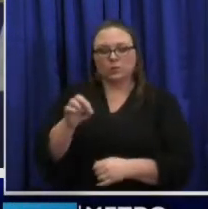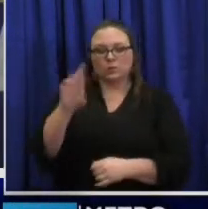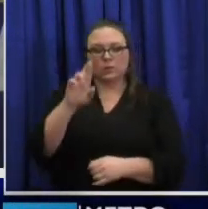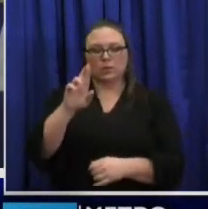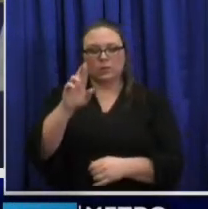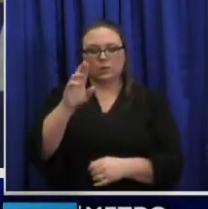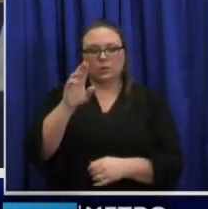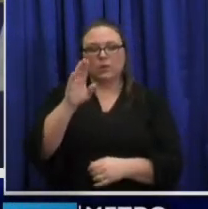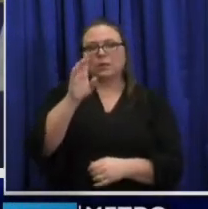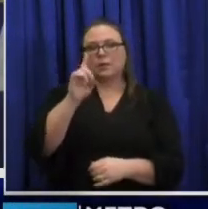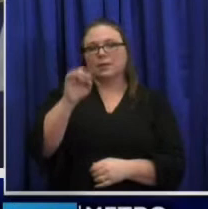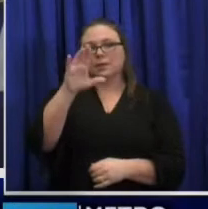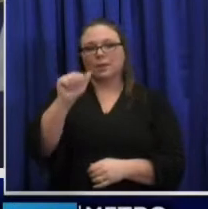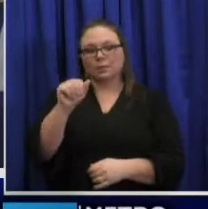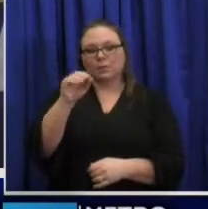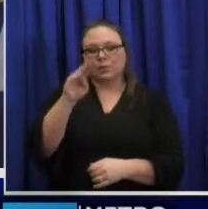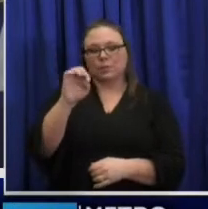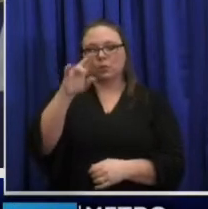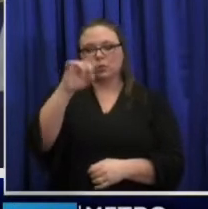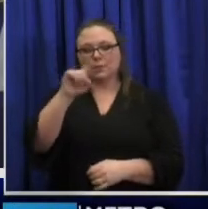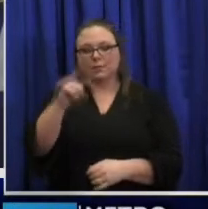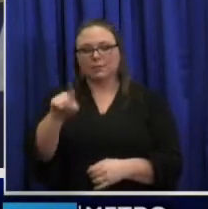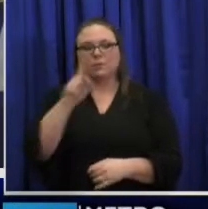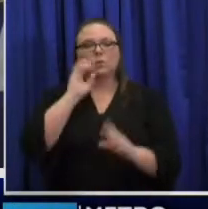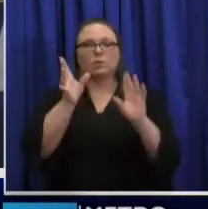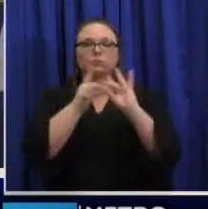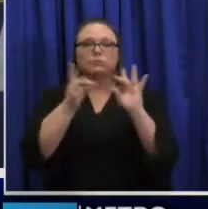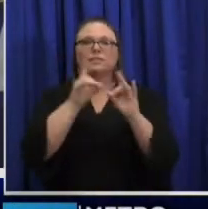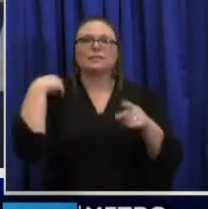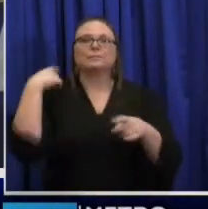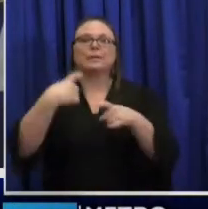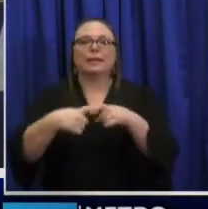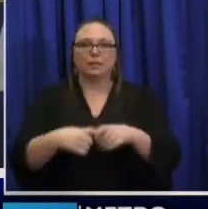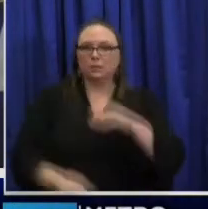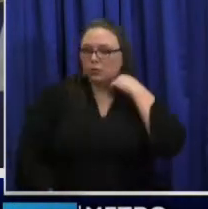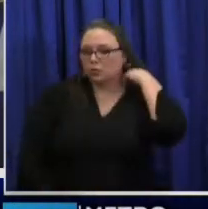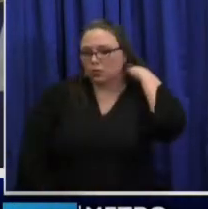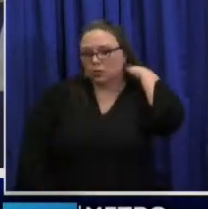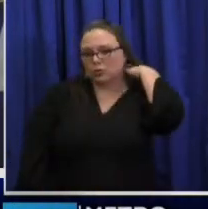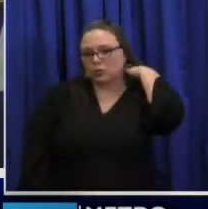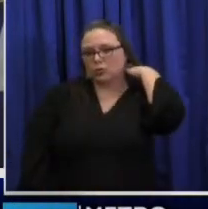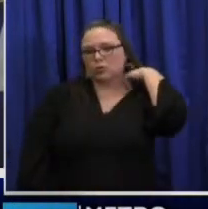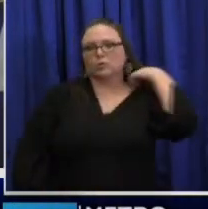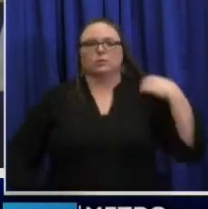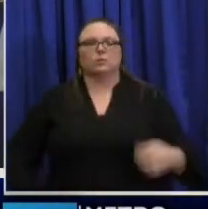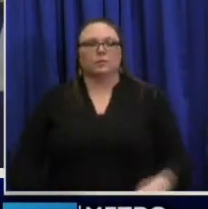Dr. Deborah Mudez, who will share her comments in Spanish.